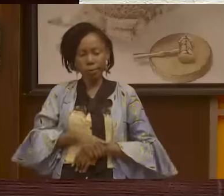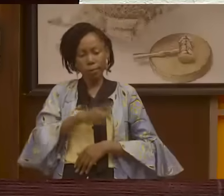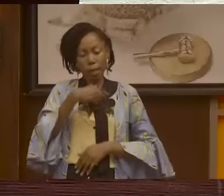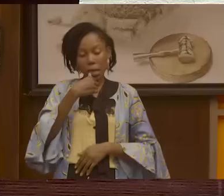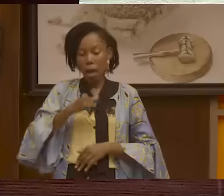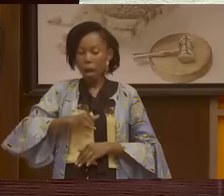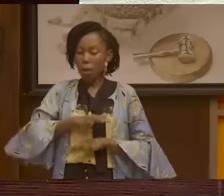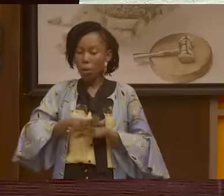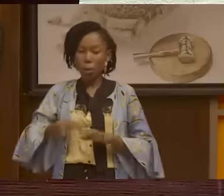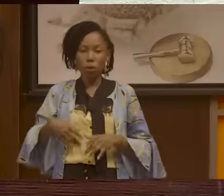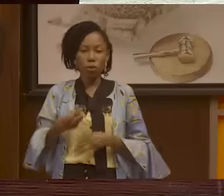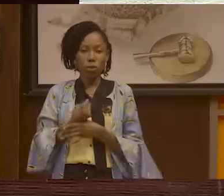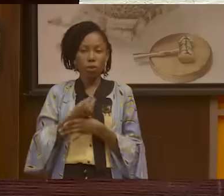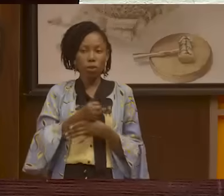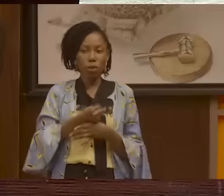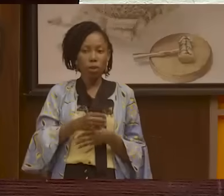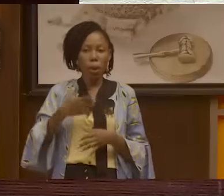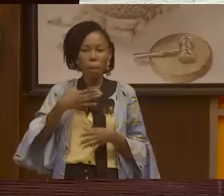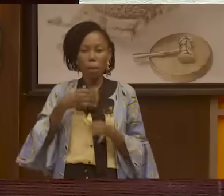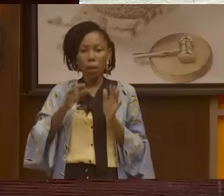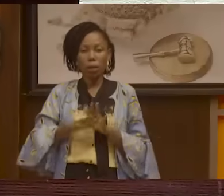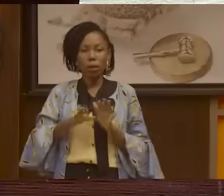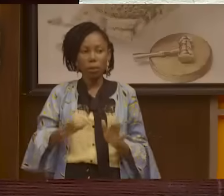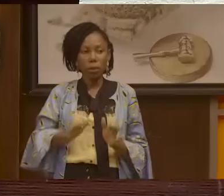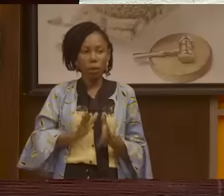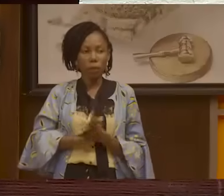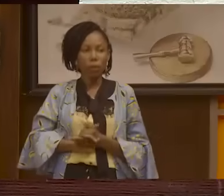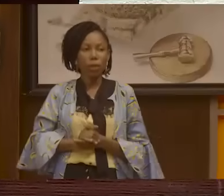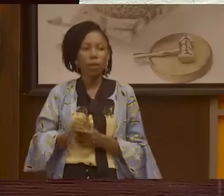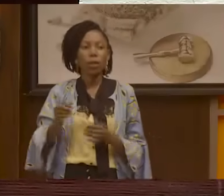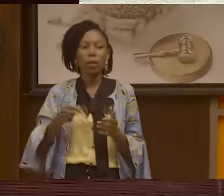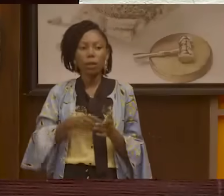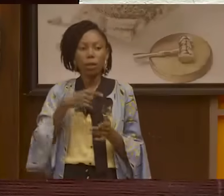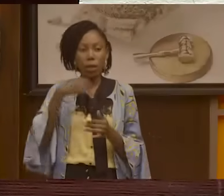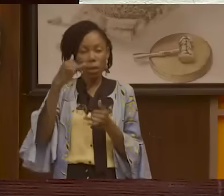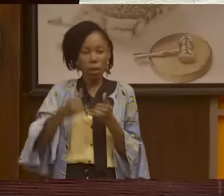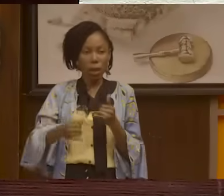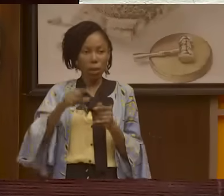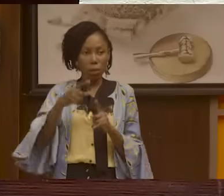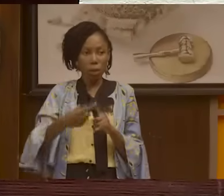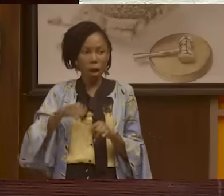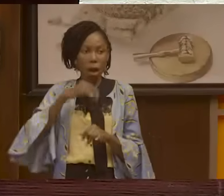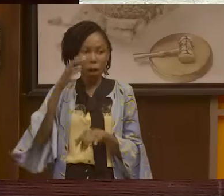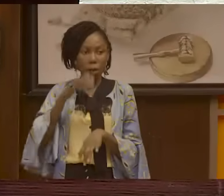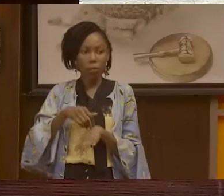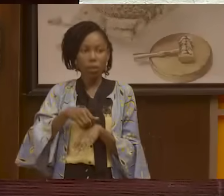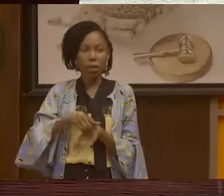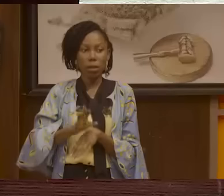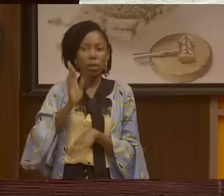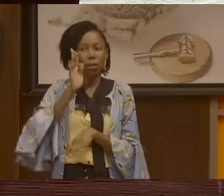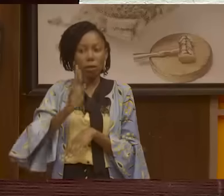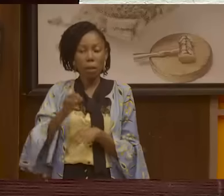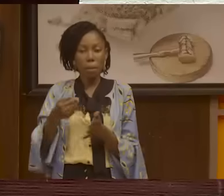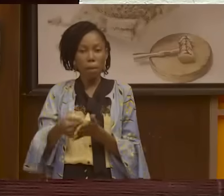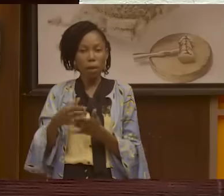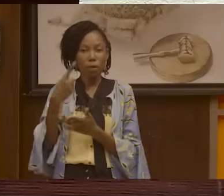not sharing my children. Sama, to this very last month, I've been sending money for their